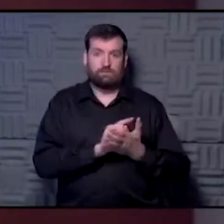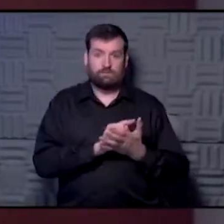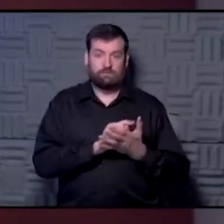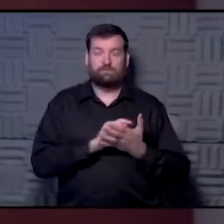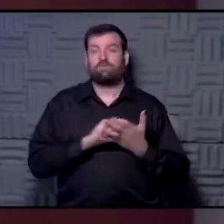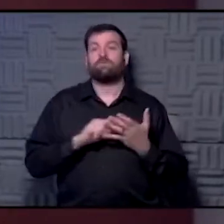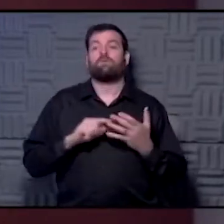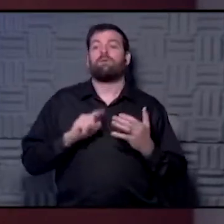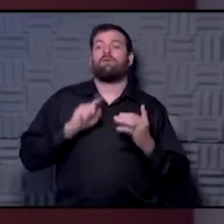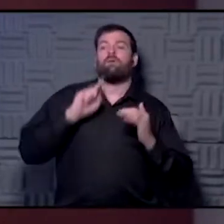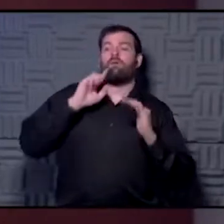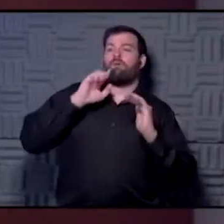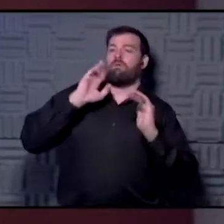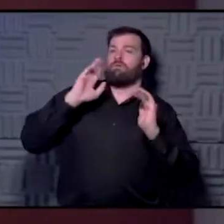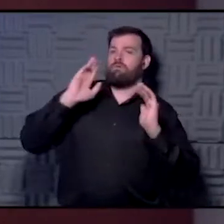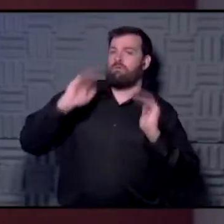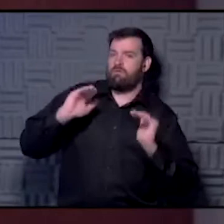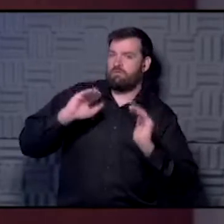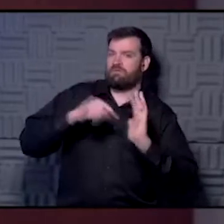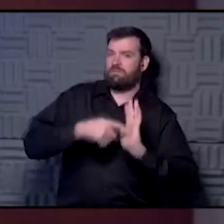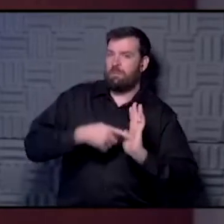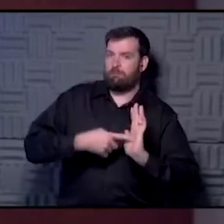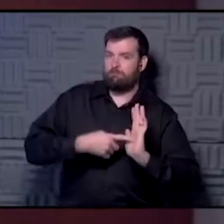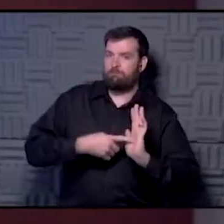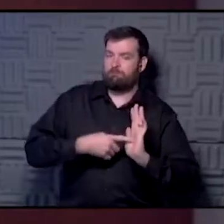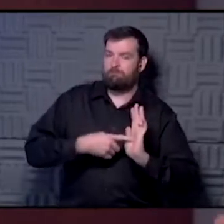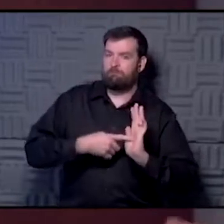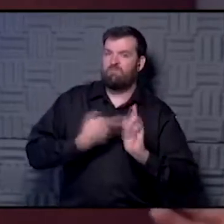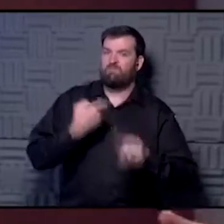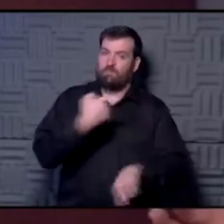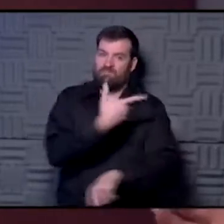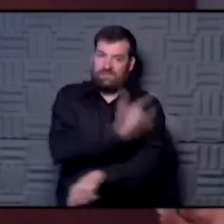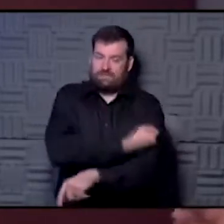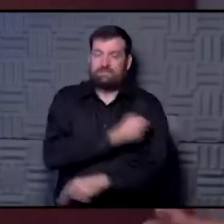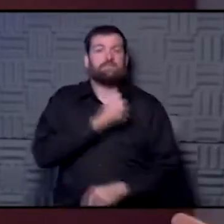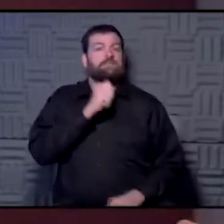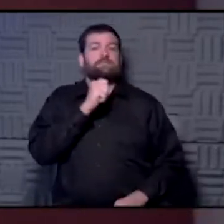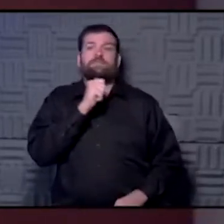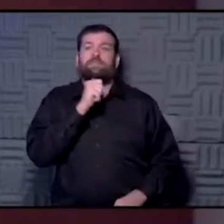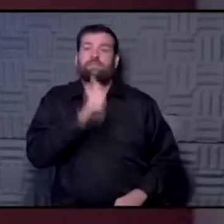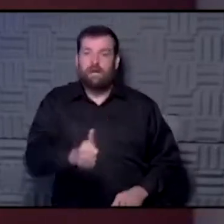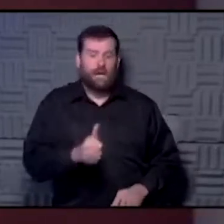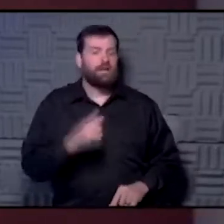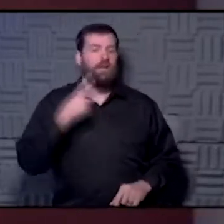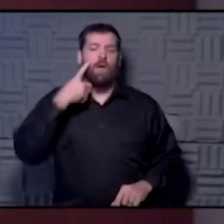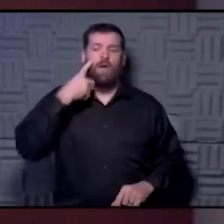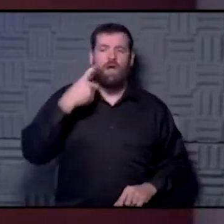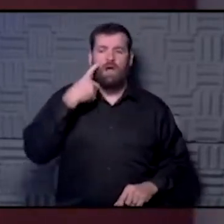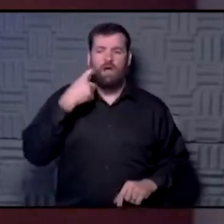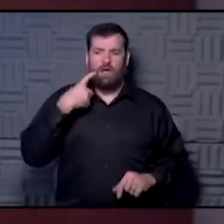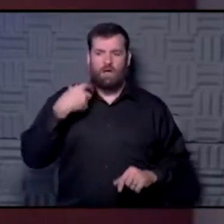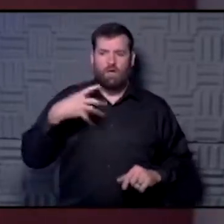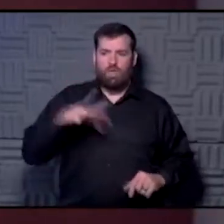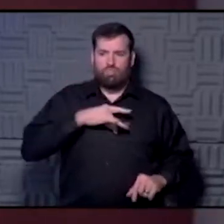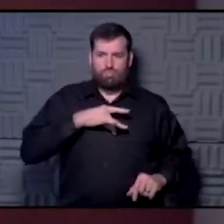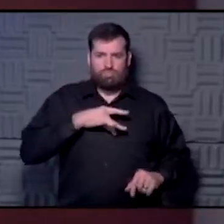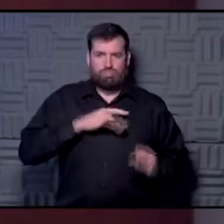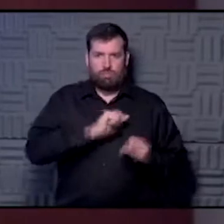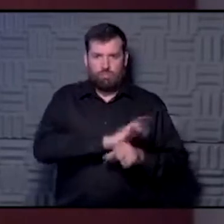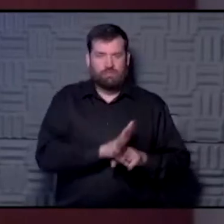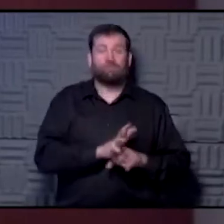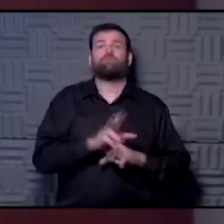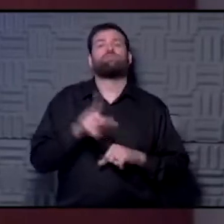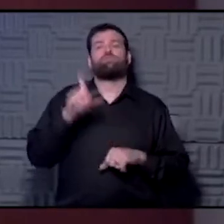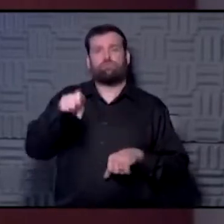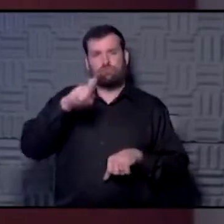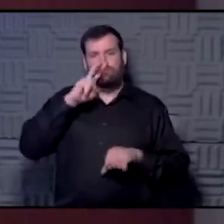an anticipated symptom following the vaccine and not a reason to suspect that you have COVID. So I think you would probably monitor